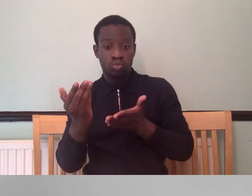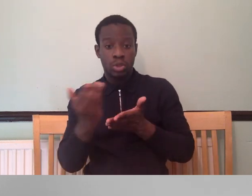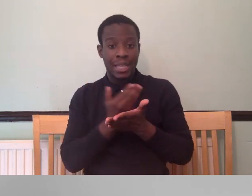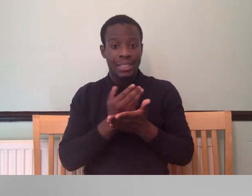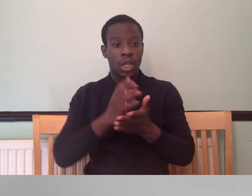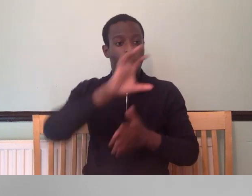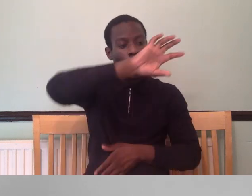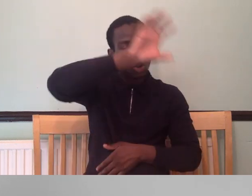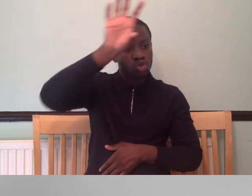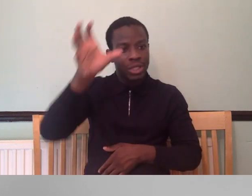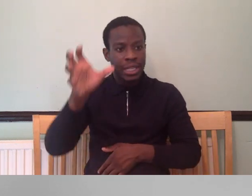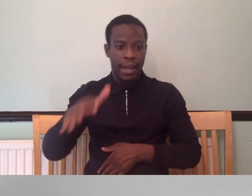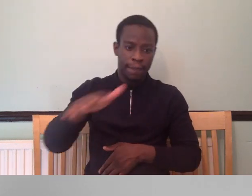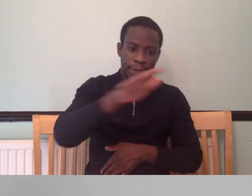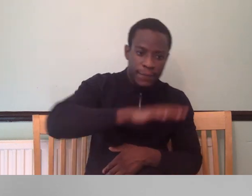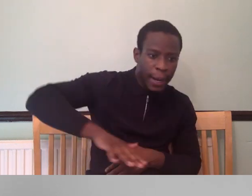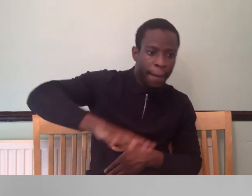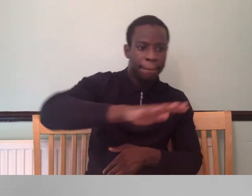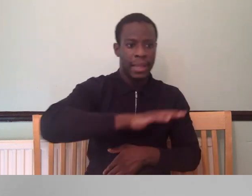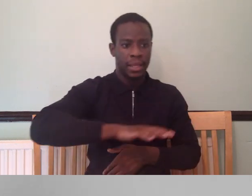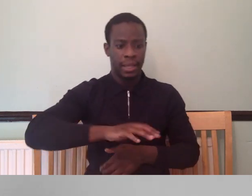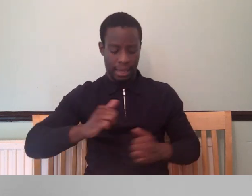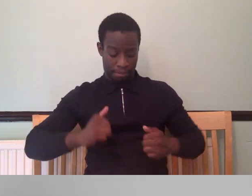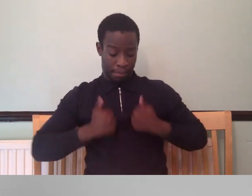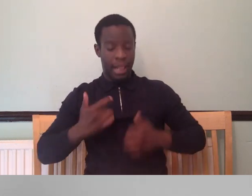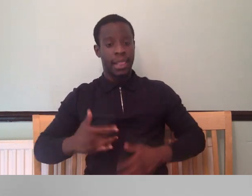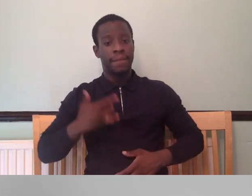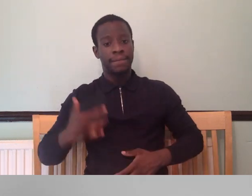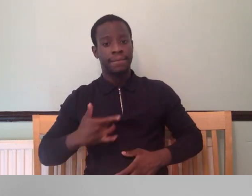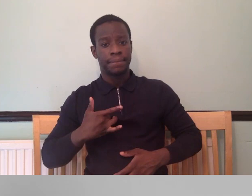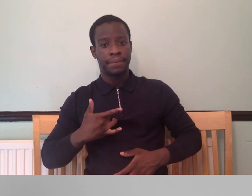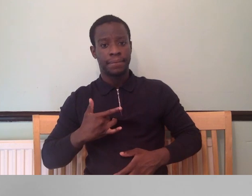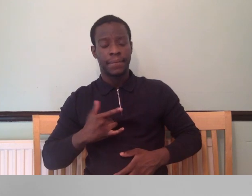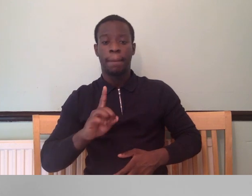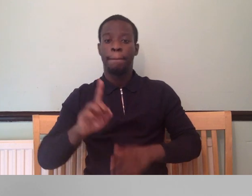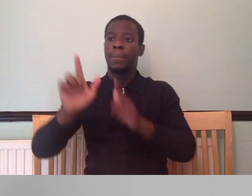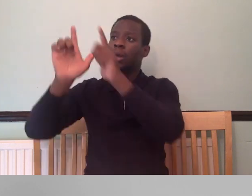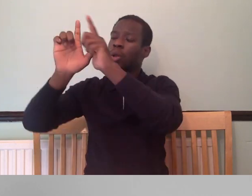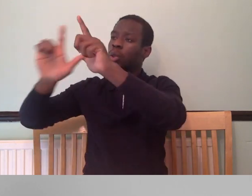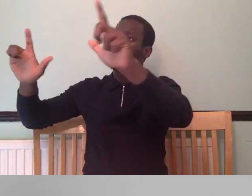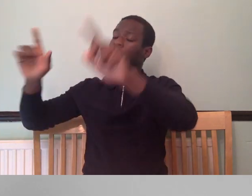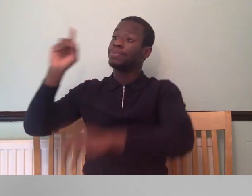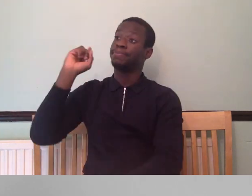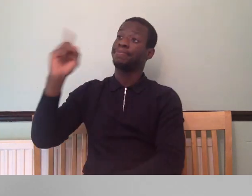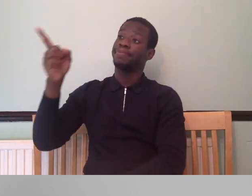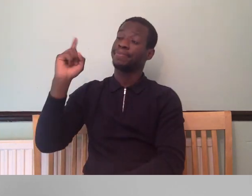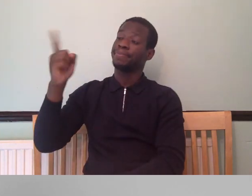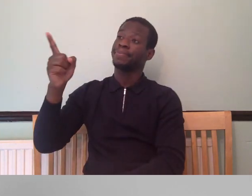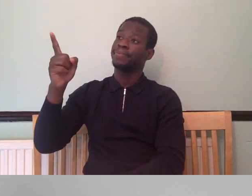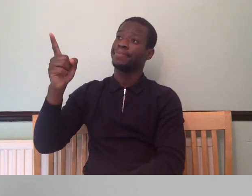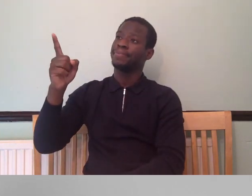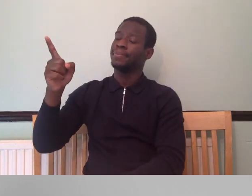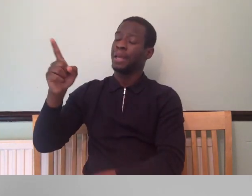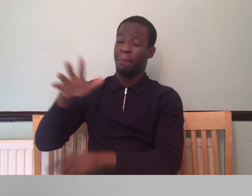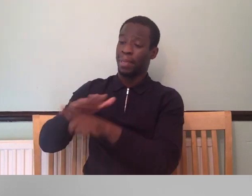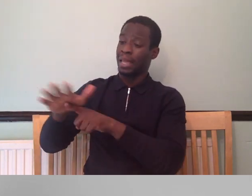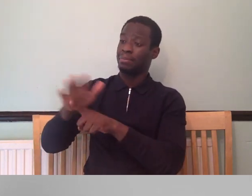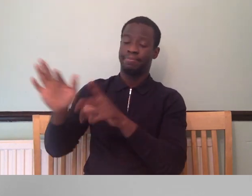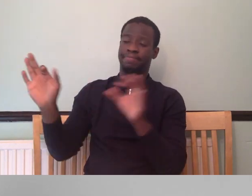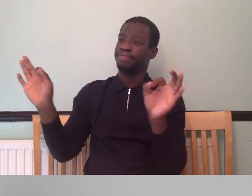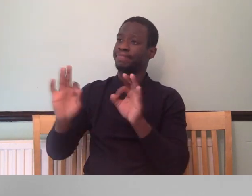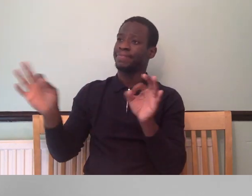their country, their families, and their own lives. But Lord, you, the